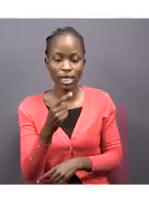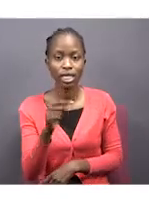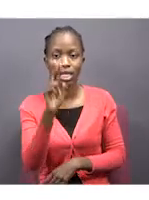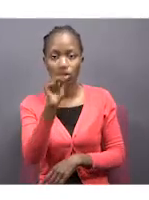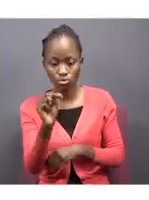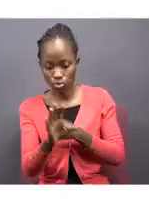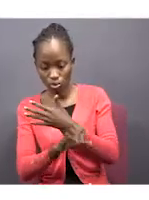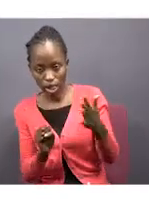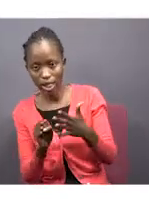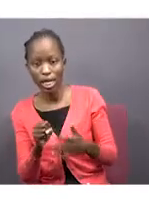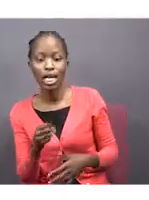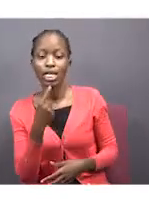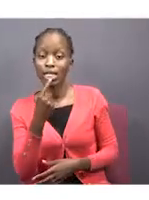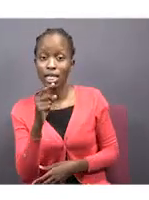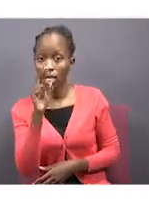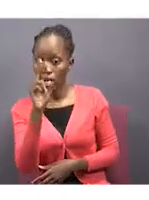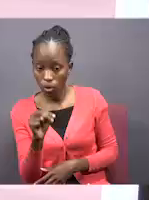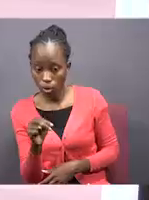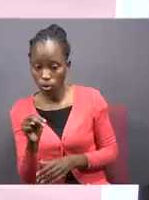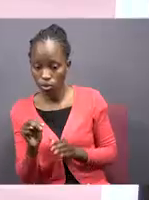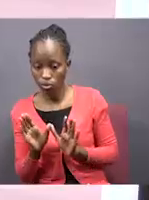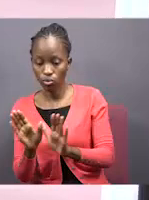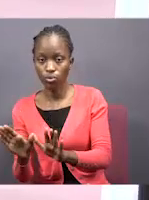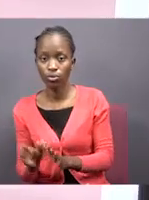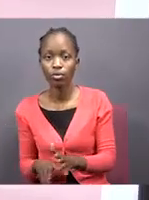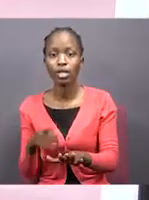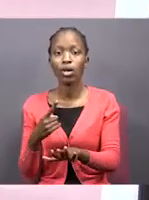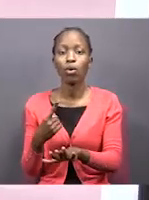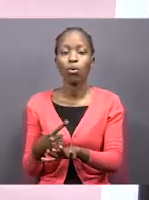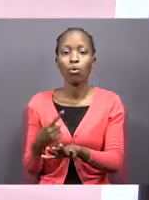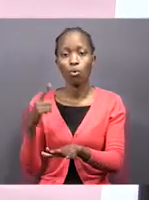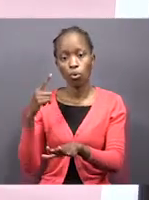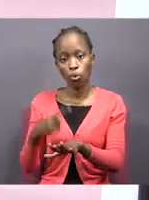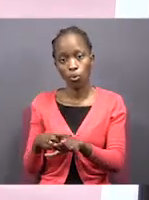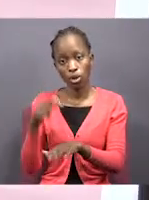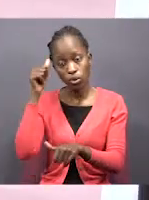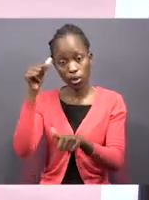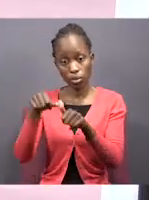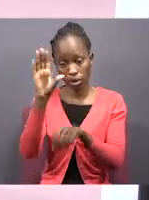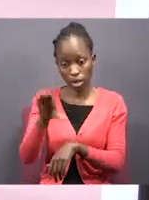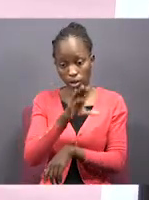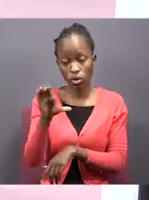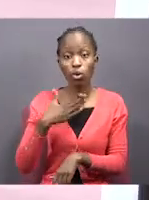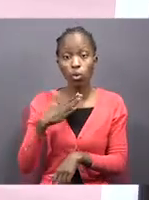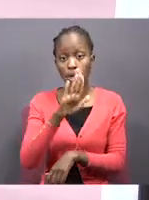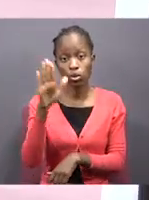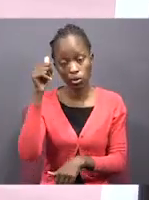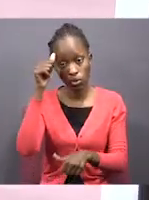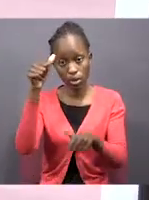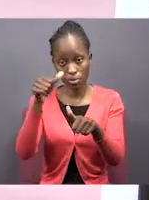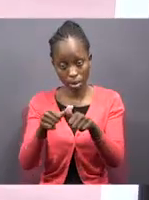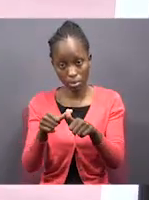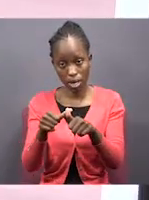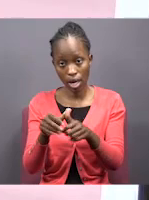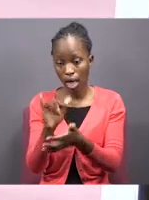to stealing, no to bullying. When you remember the cross, I want you to remember this.